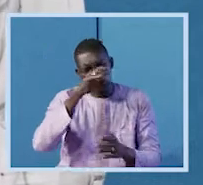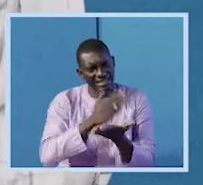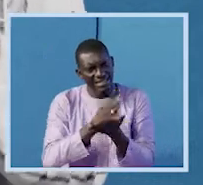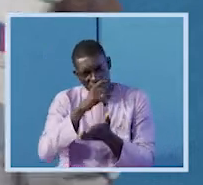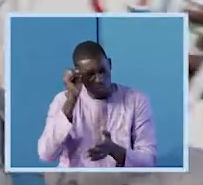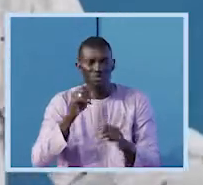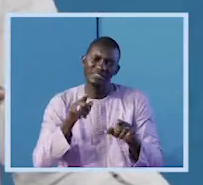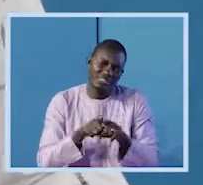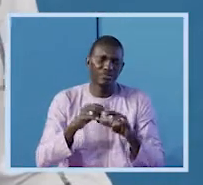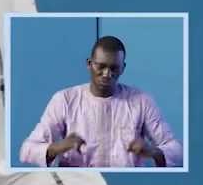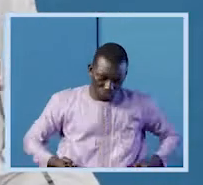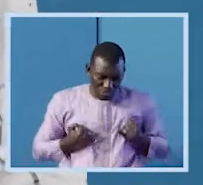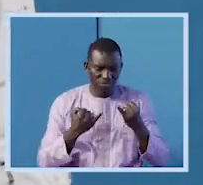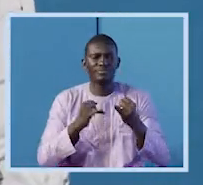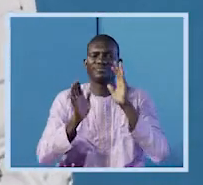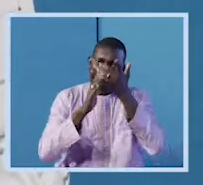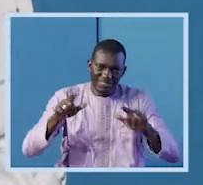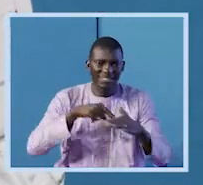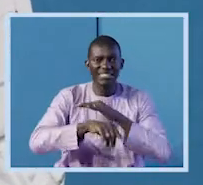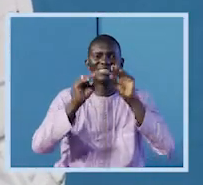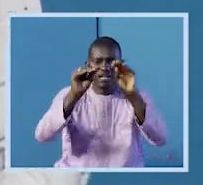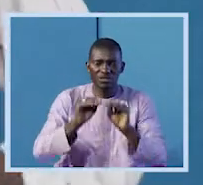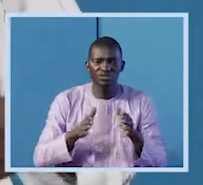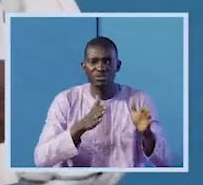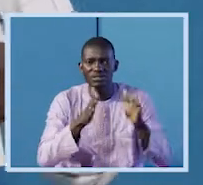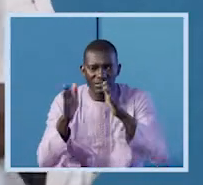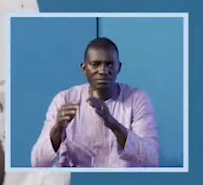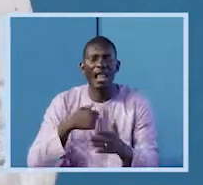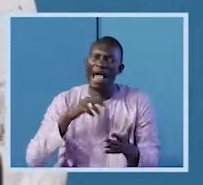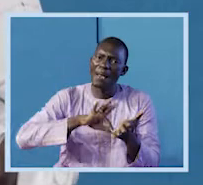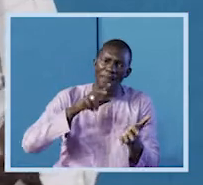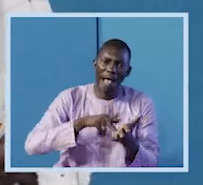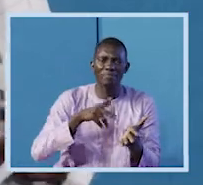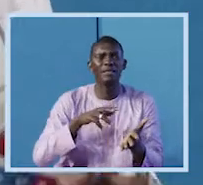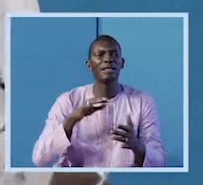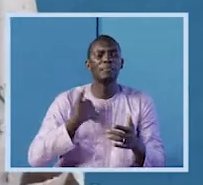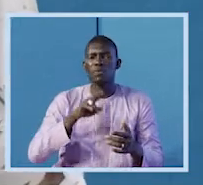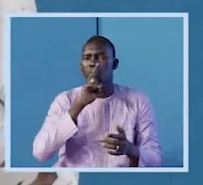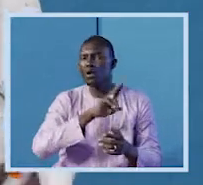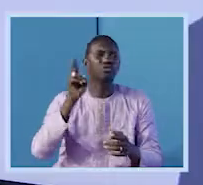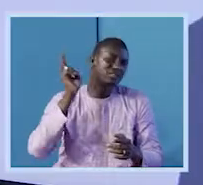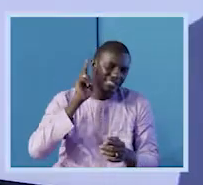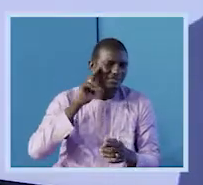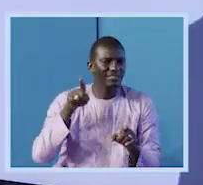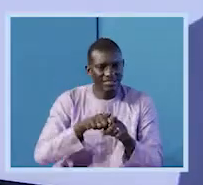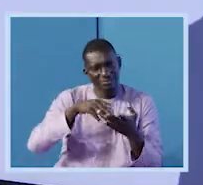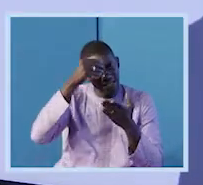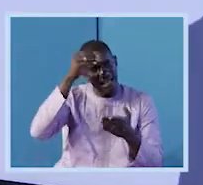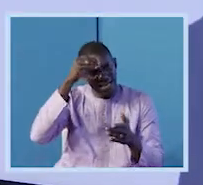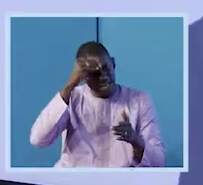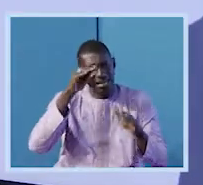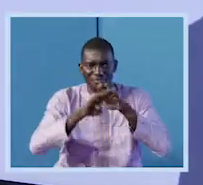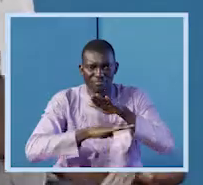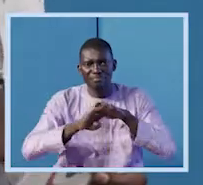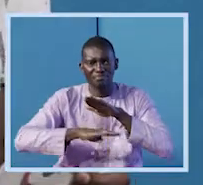maybe kind of introducing this to our education system? Like, I mean, people who are not deaf, getting to